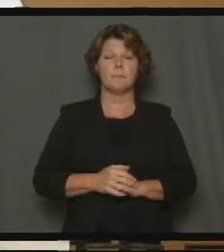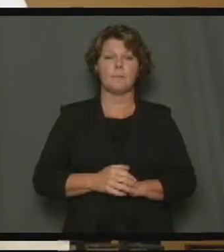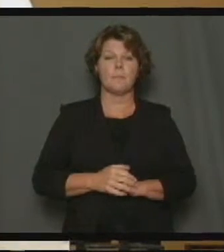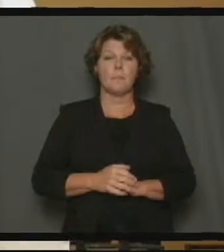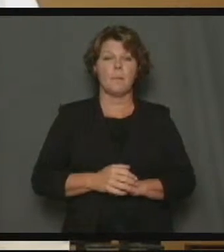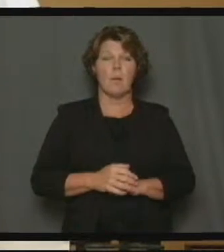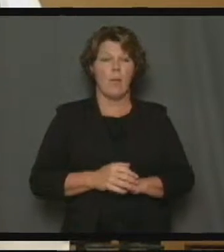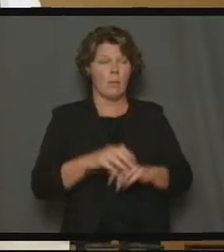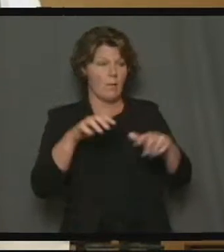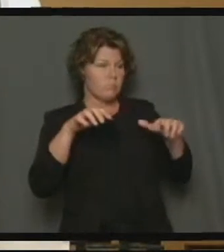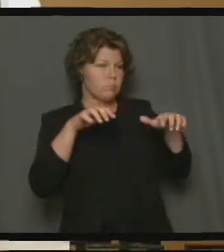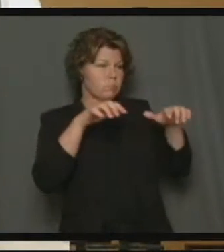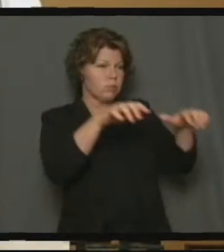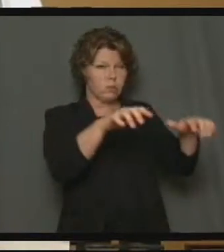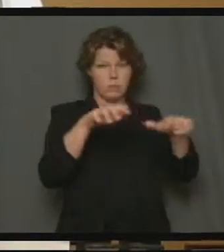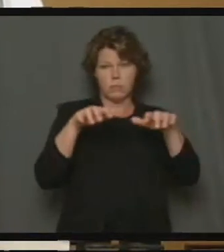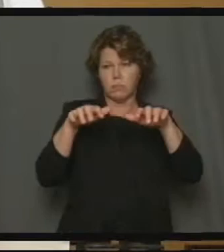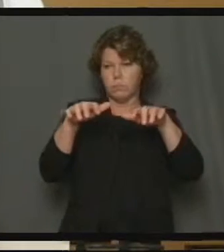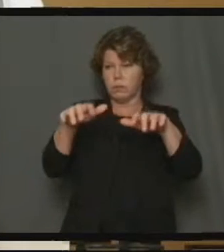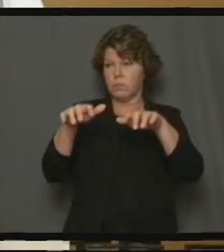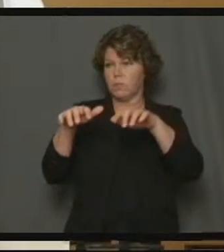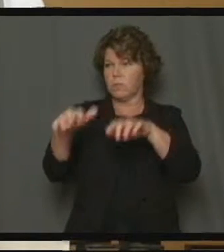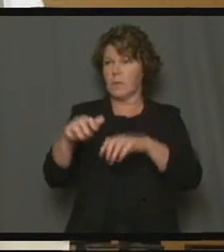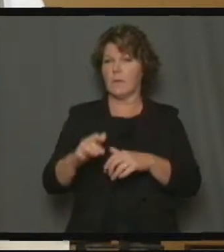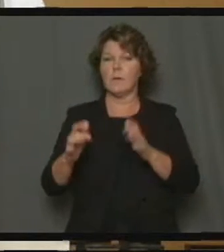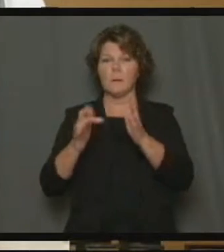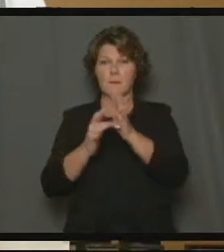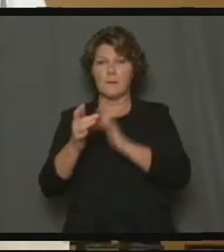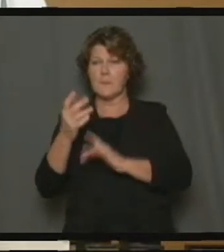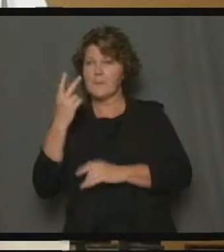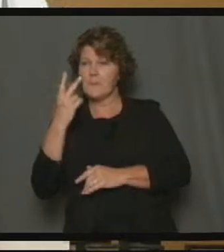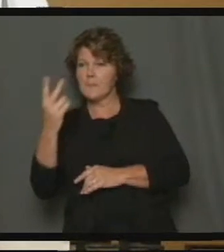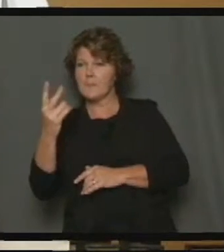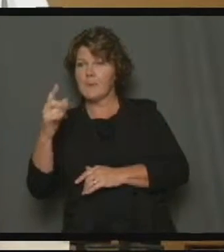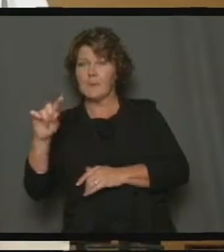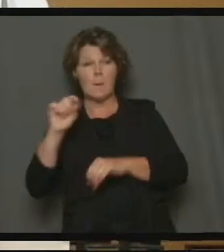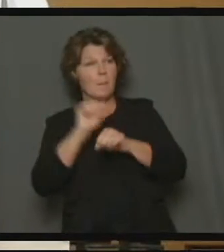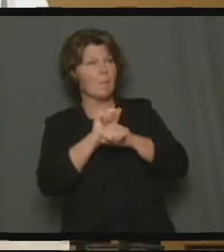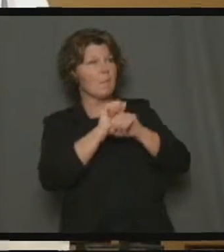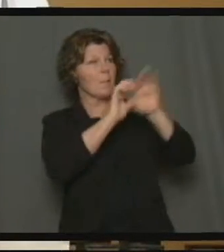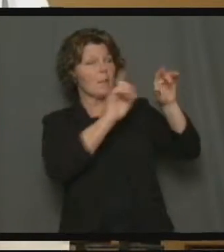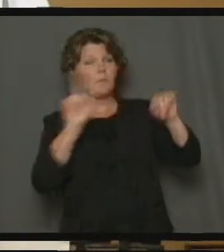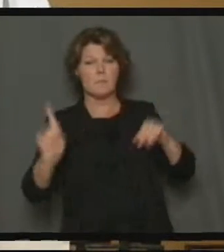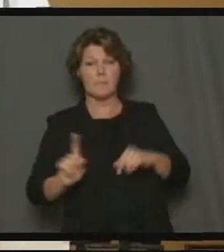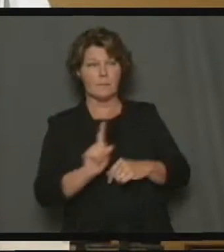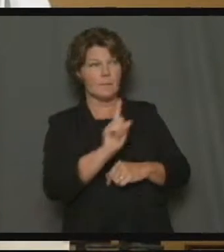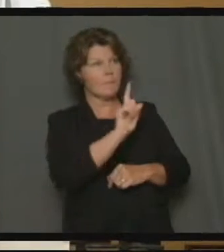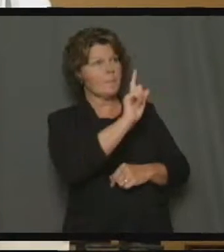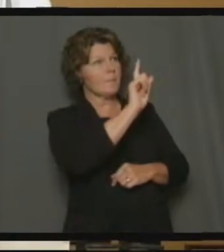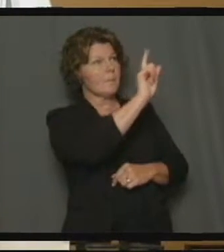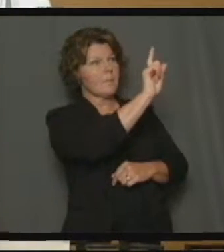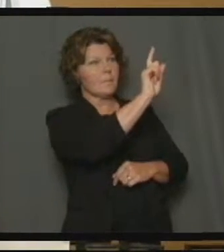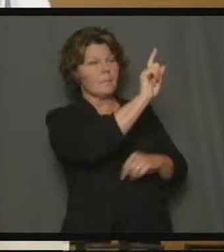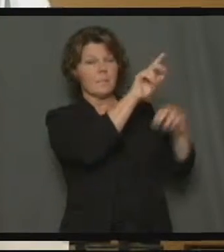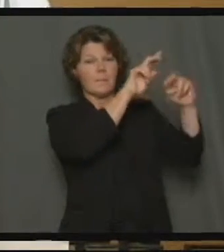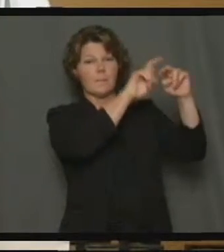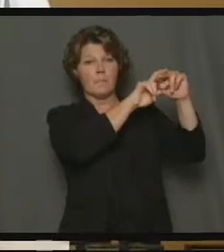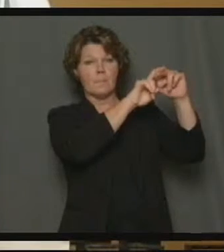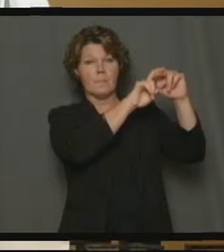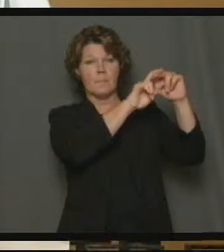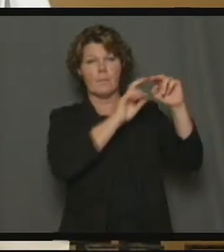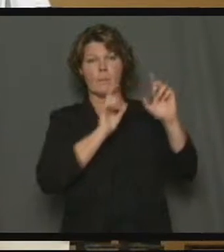"Seeing the crowds, Jesus went up on the mountain, and when he sat down, his disciples came to